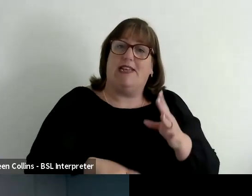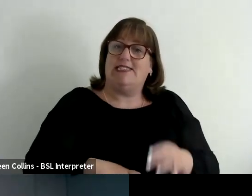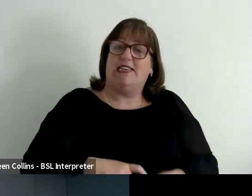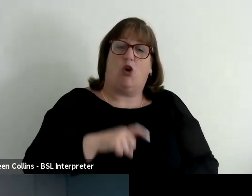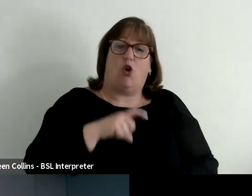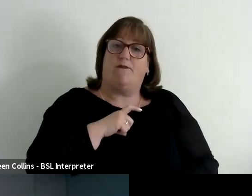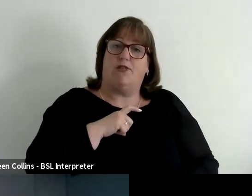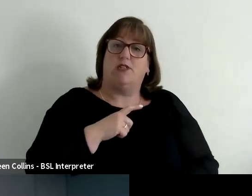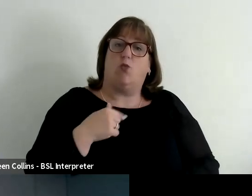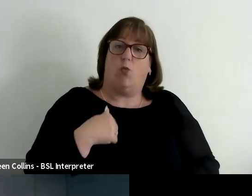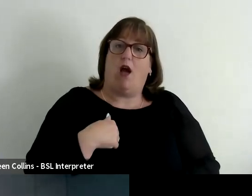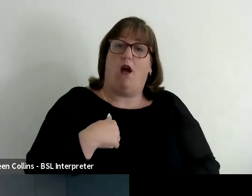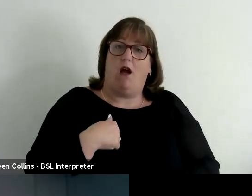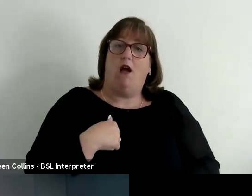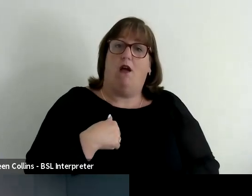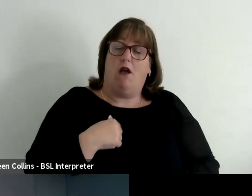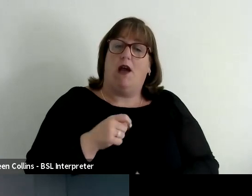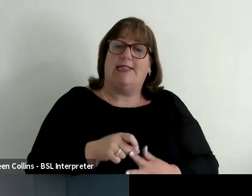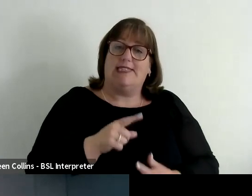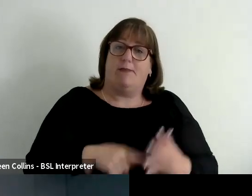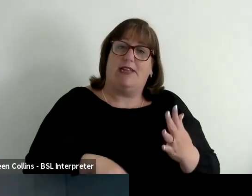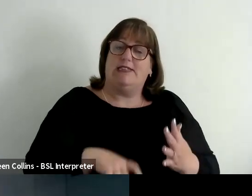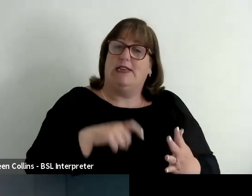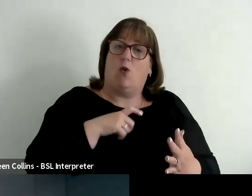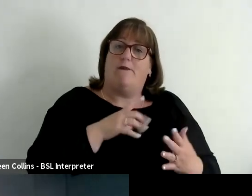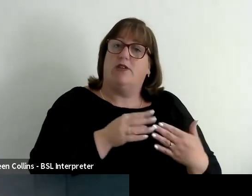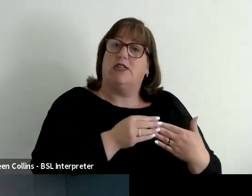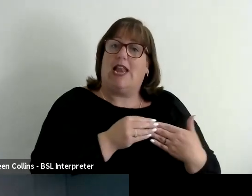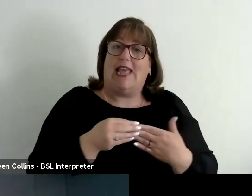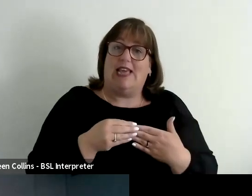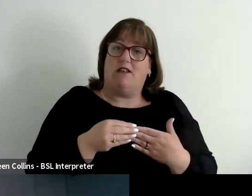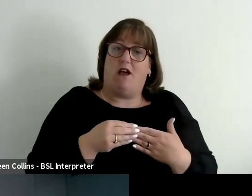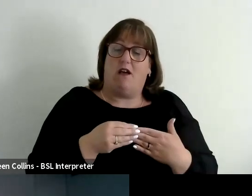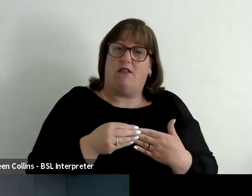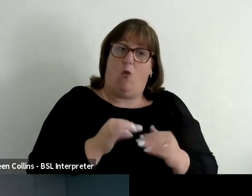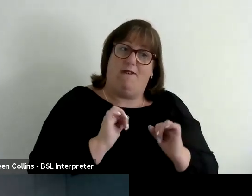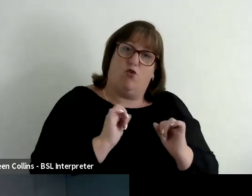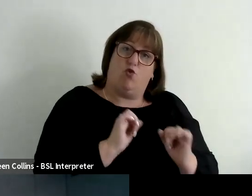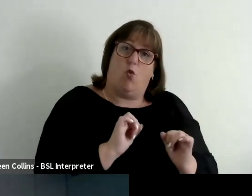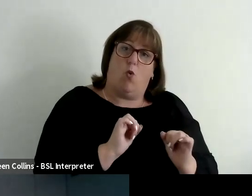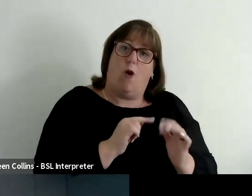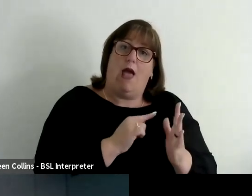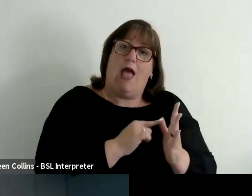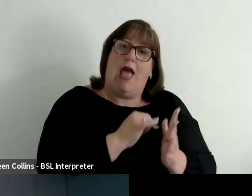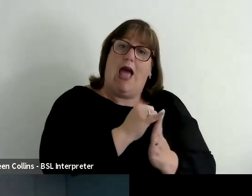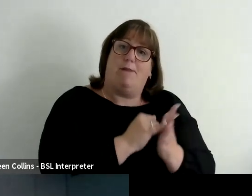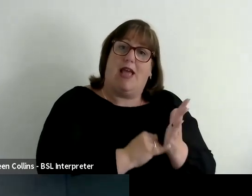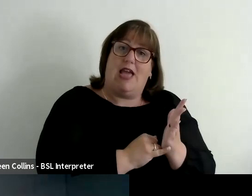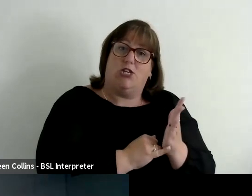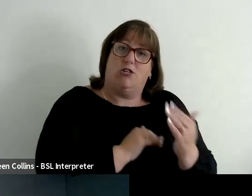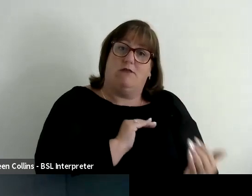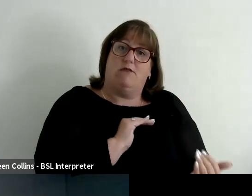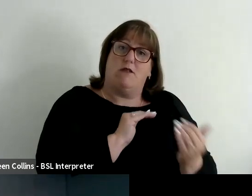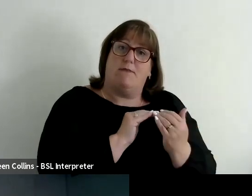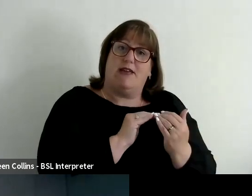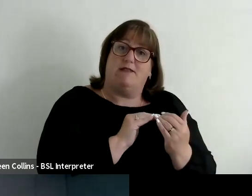of that. So if an application matches the criteria, which we outline on the job description,